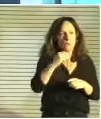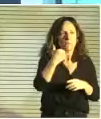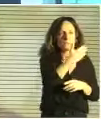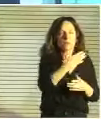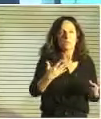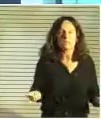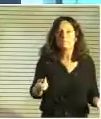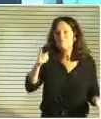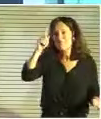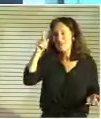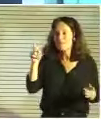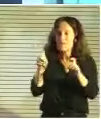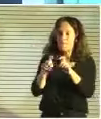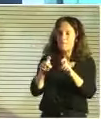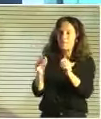the right